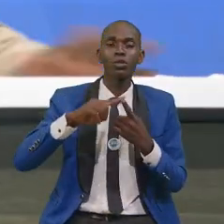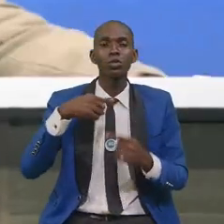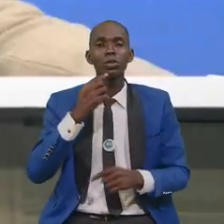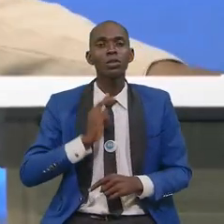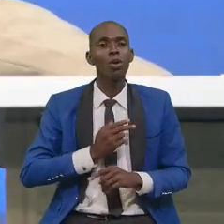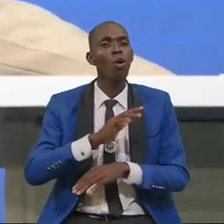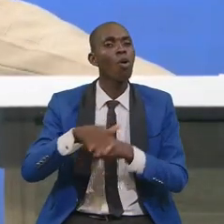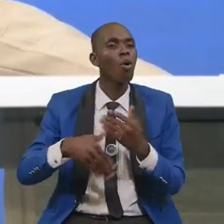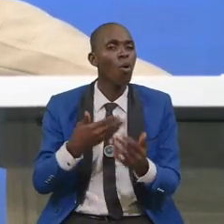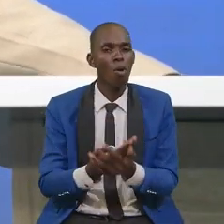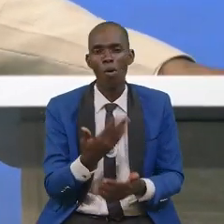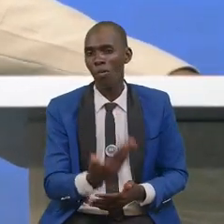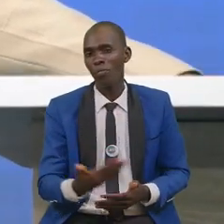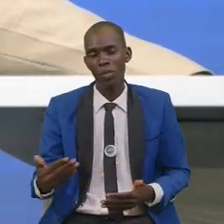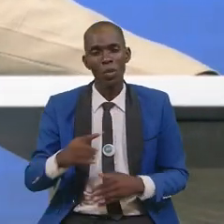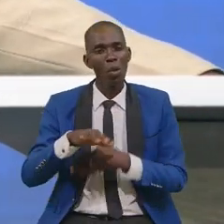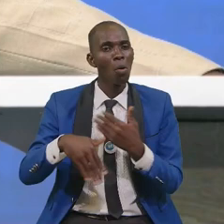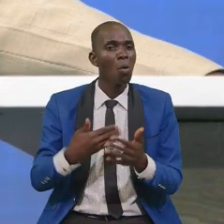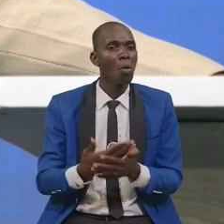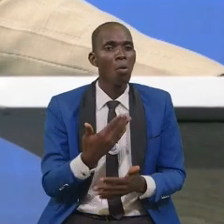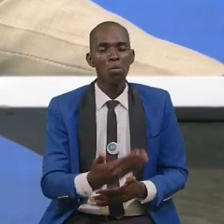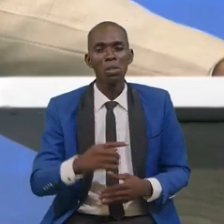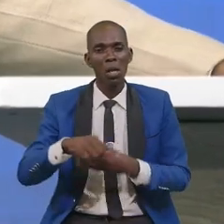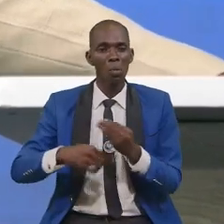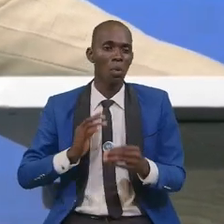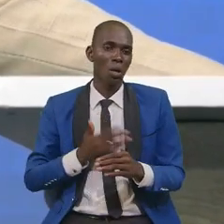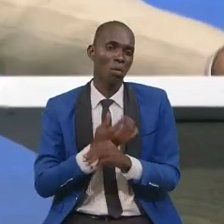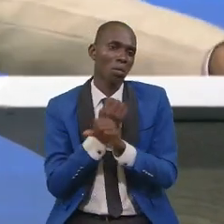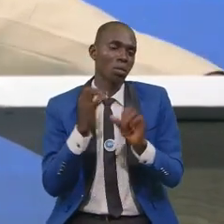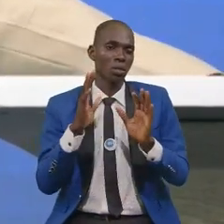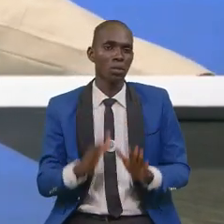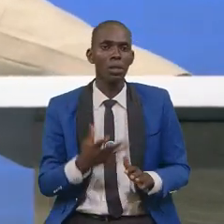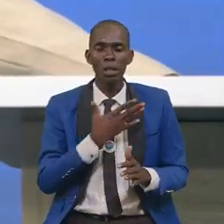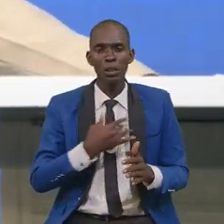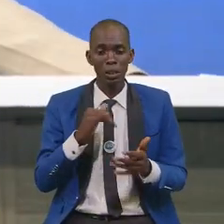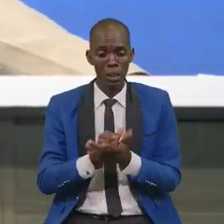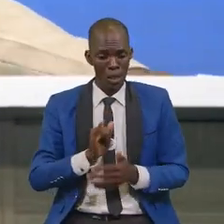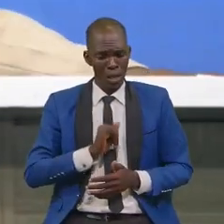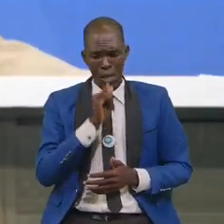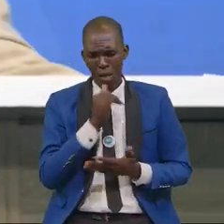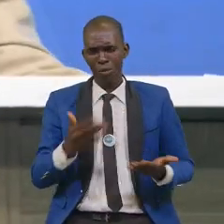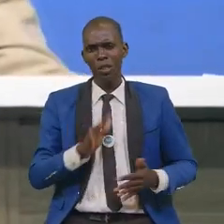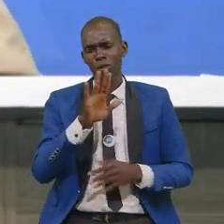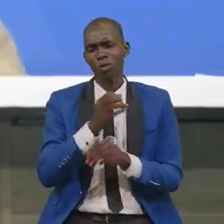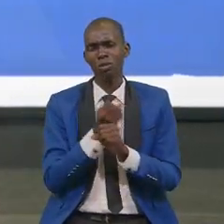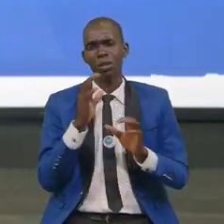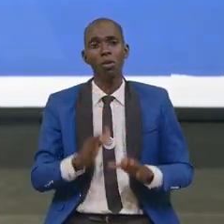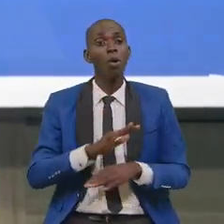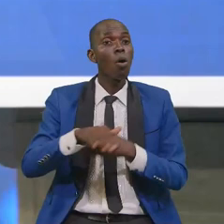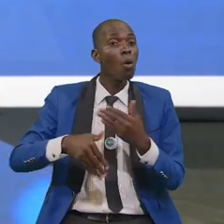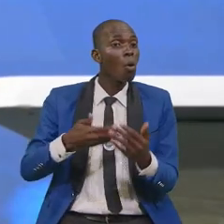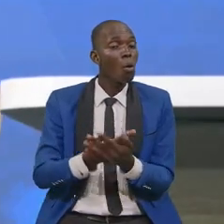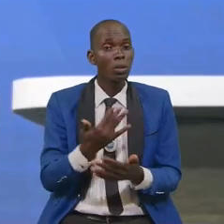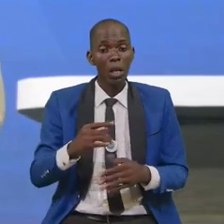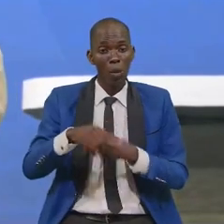all things about our salvation. He says, I am here, your Savior. All things about our healing,